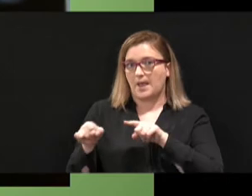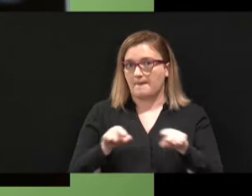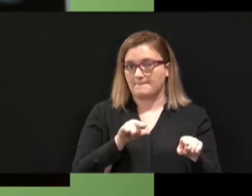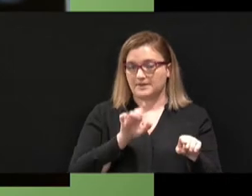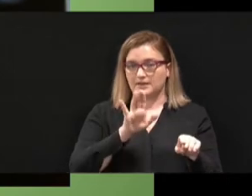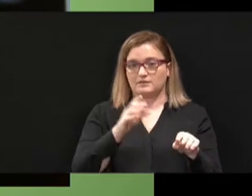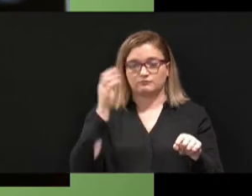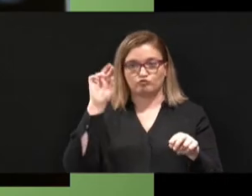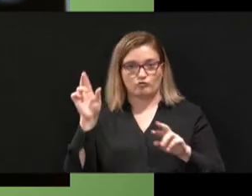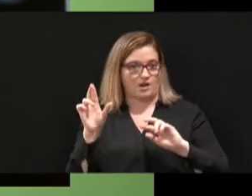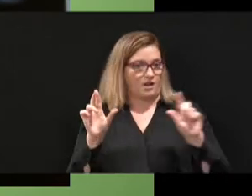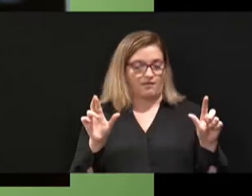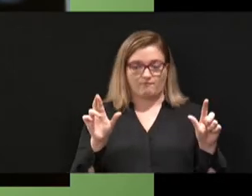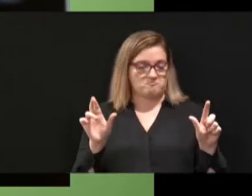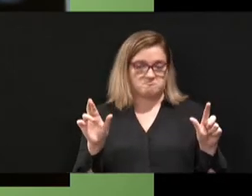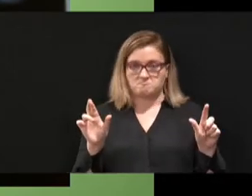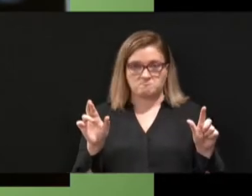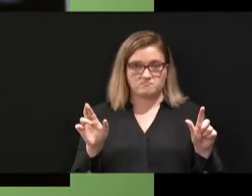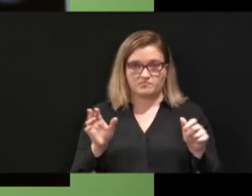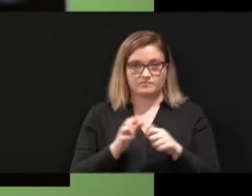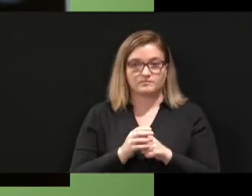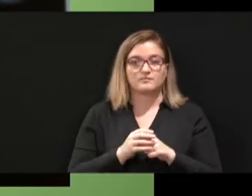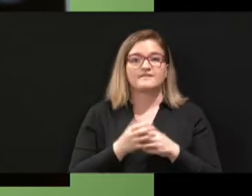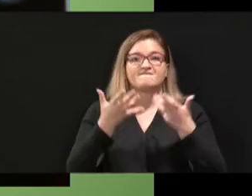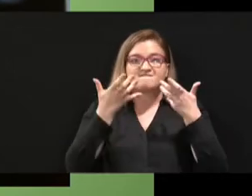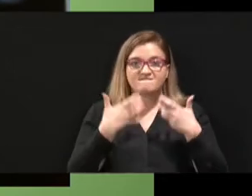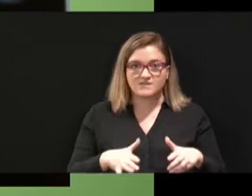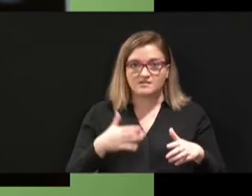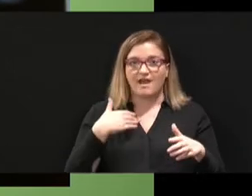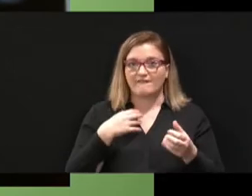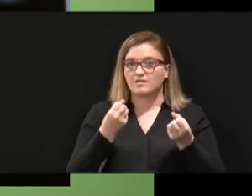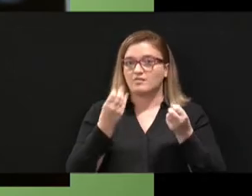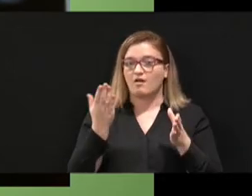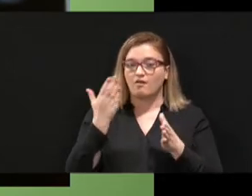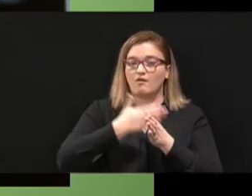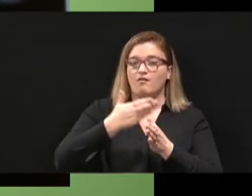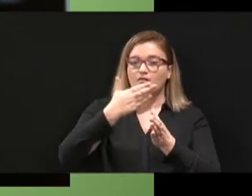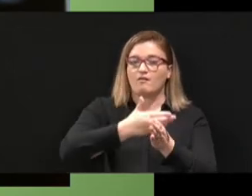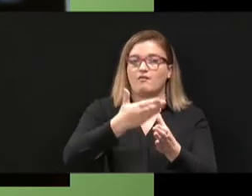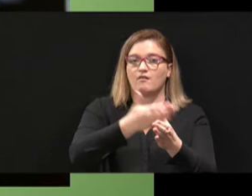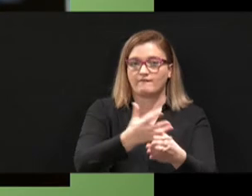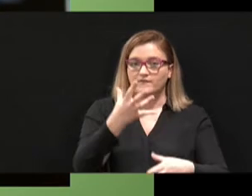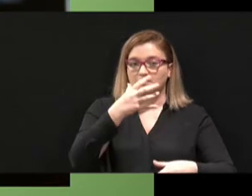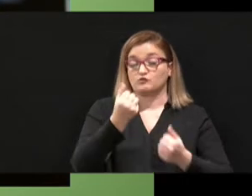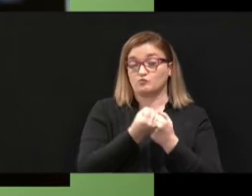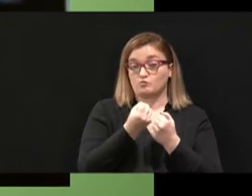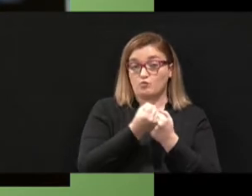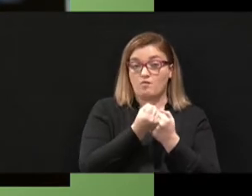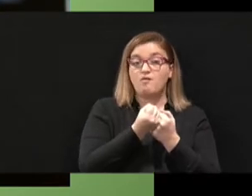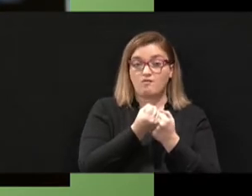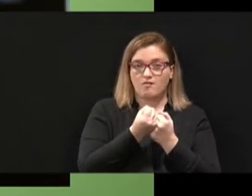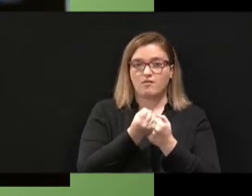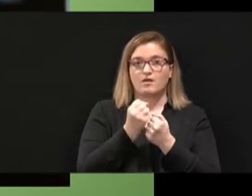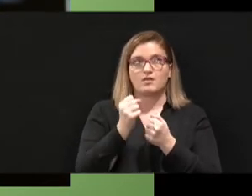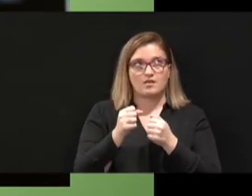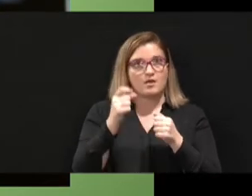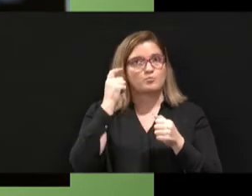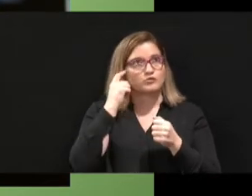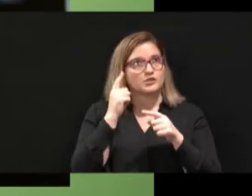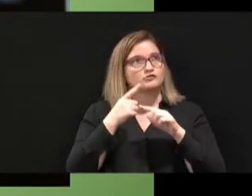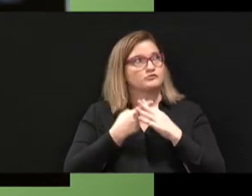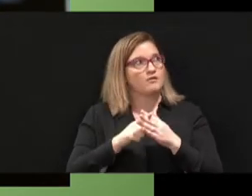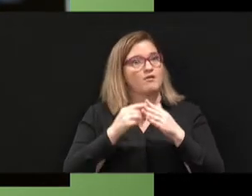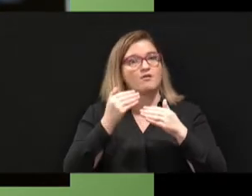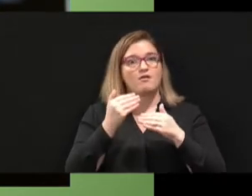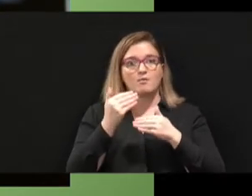then, after they received extensive intervention, the brain began to process that language differently.